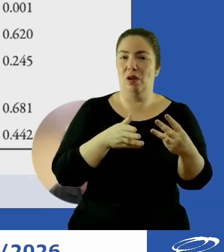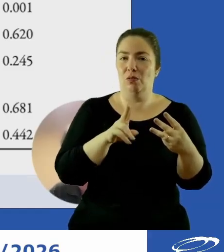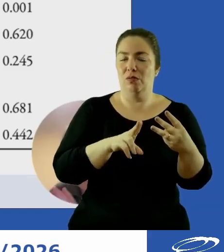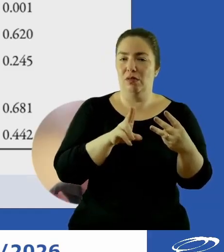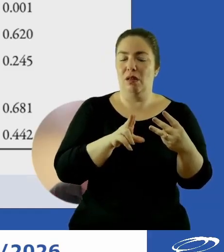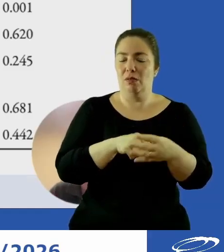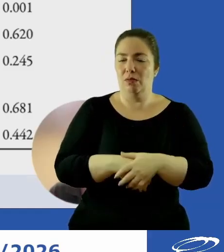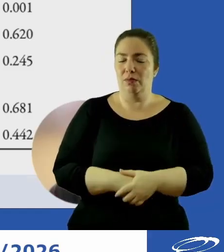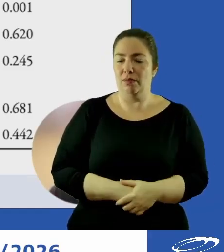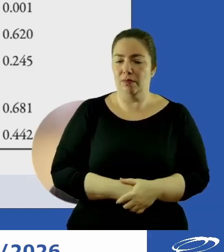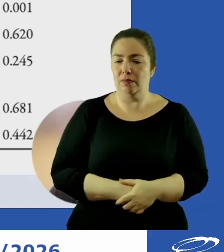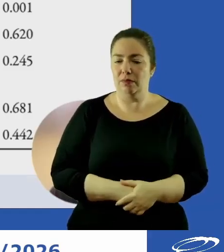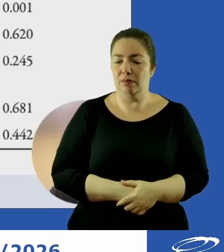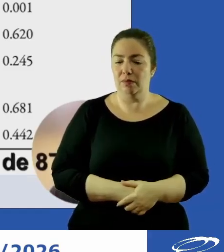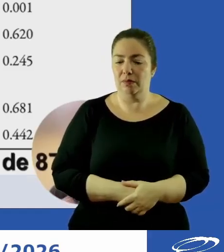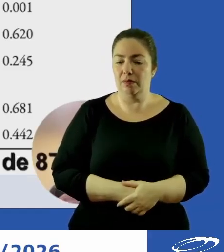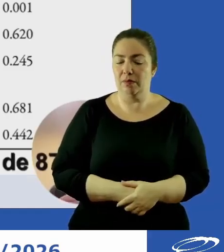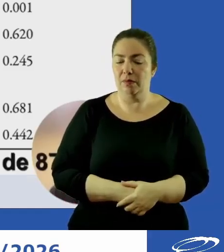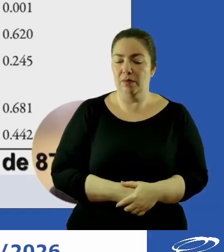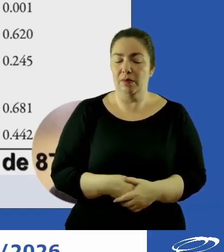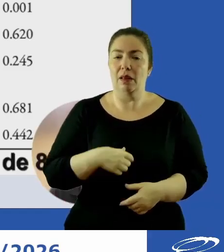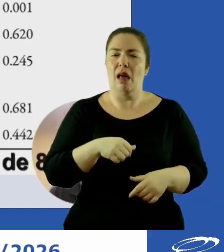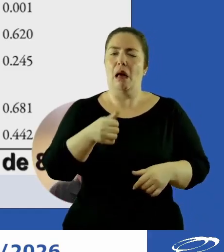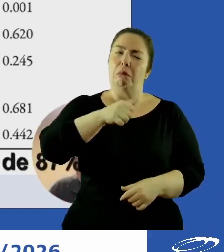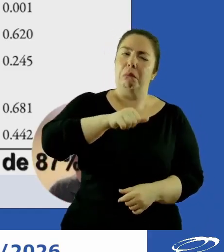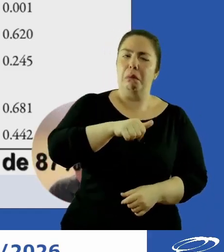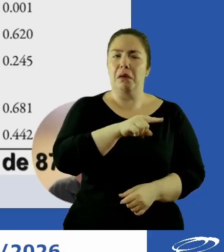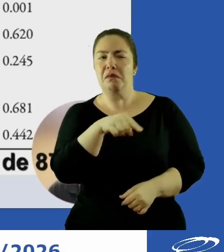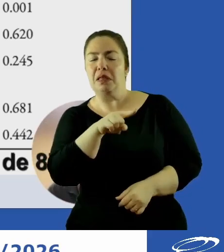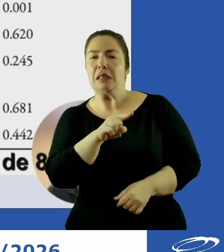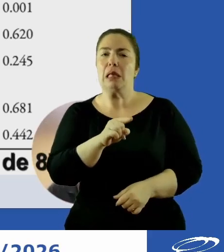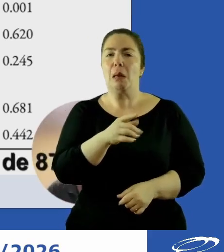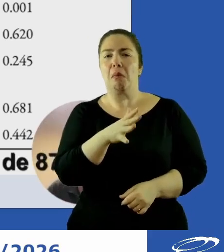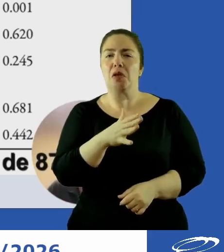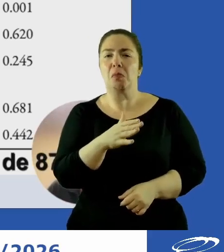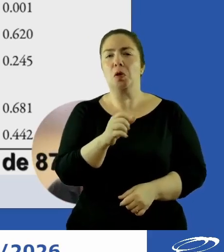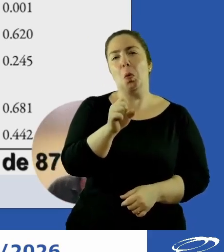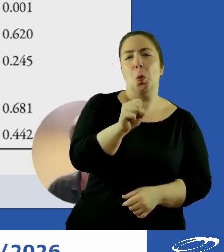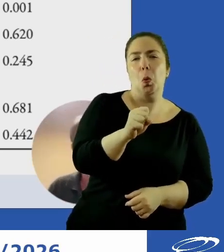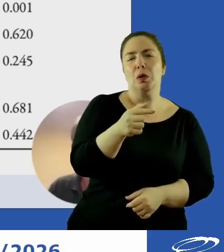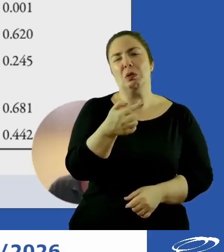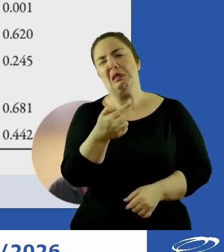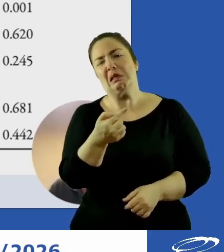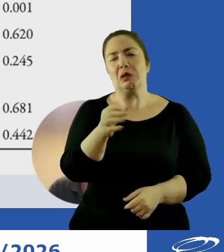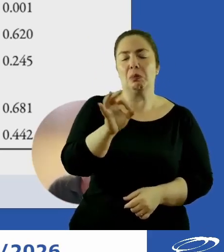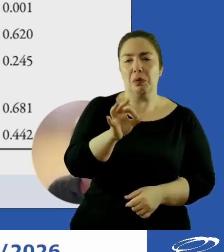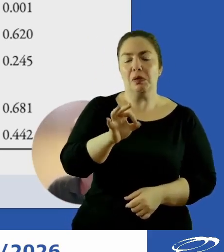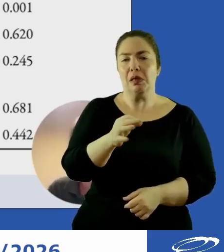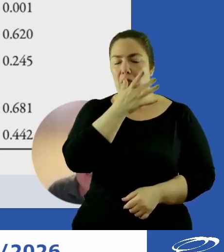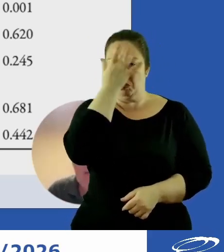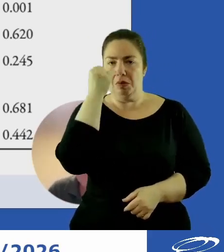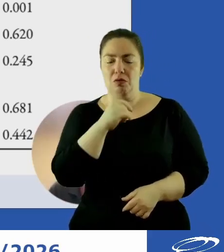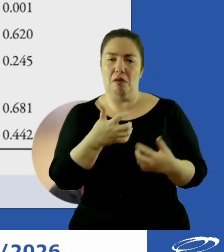the analysis of this subgroup of patients, 87% of success rate, the majority of them by removing